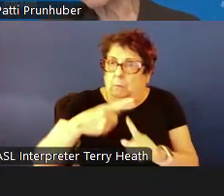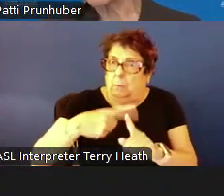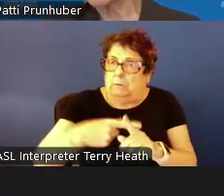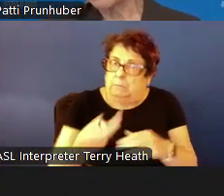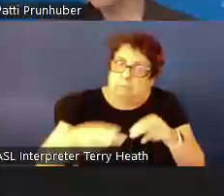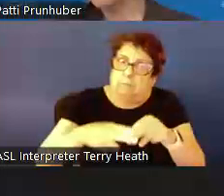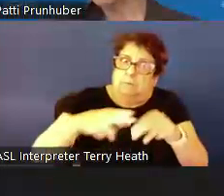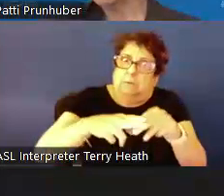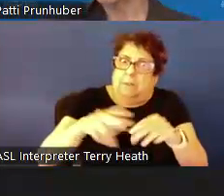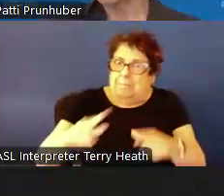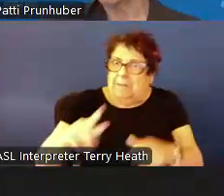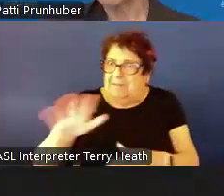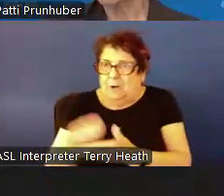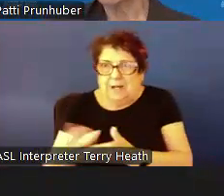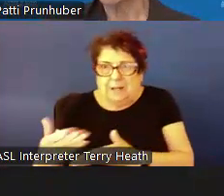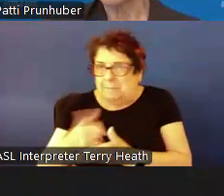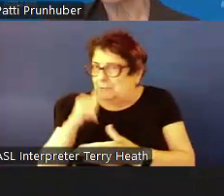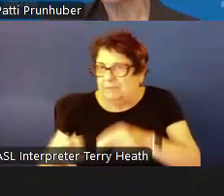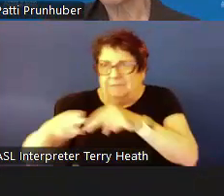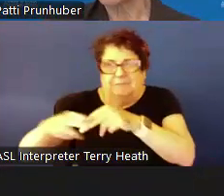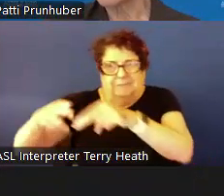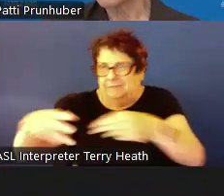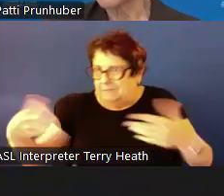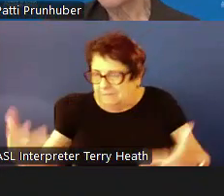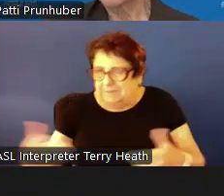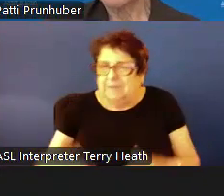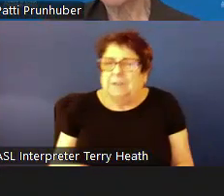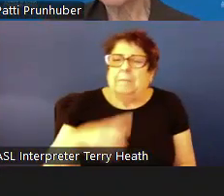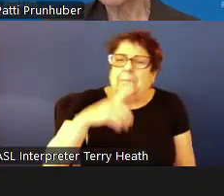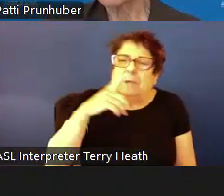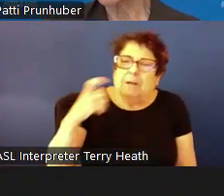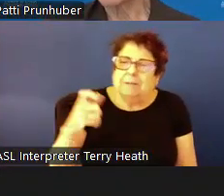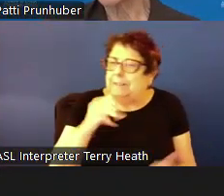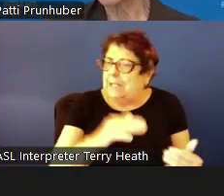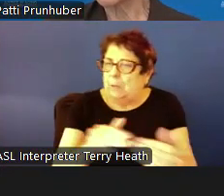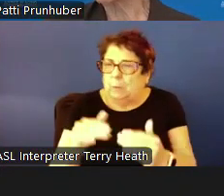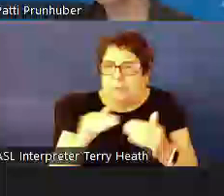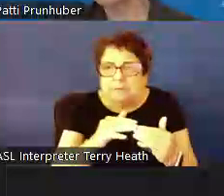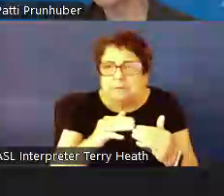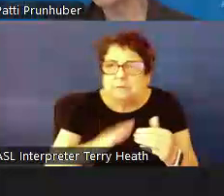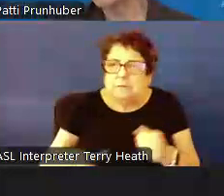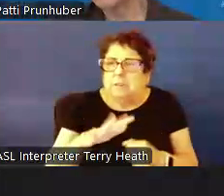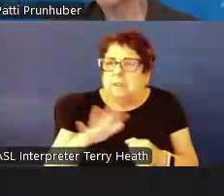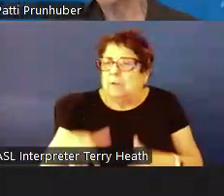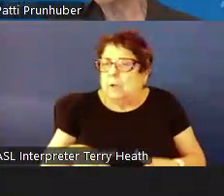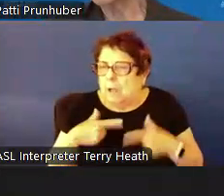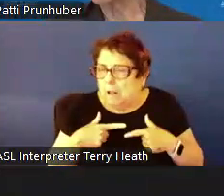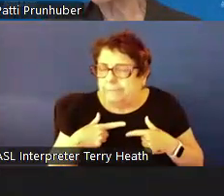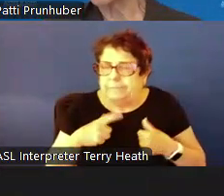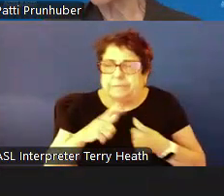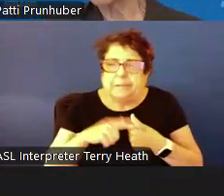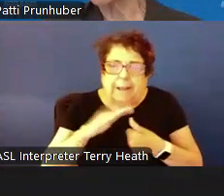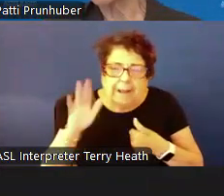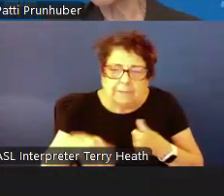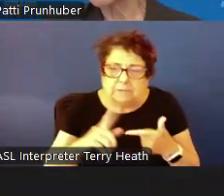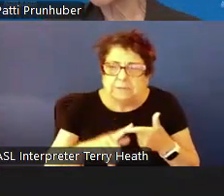of systemic inequities that have compounded throughout their lives in housing, education, and employment, older adults